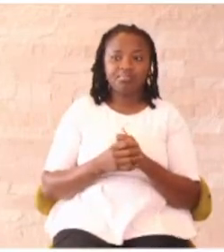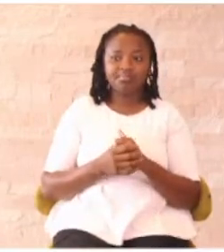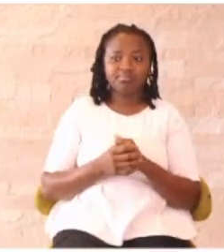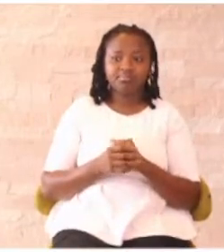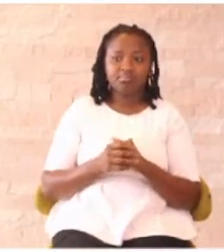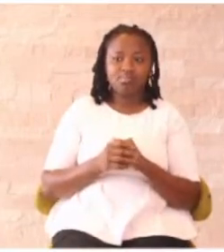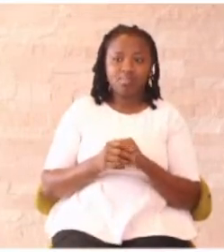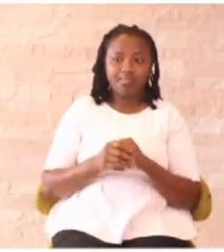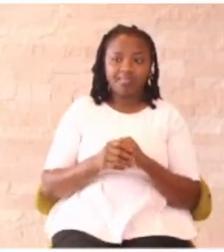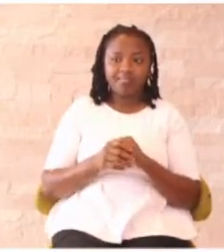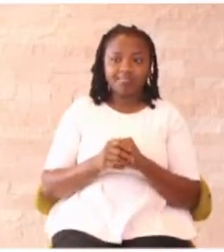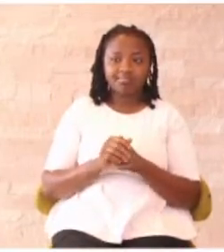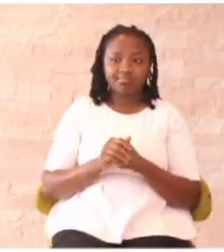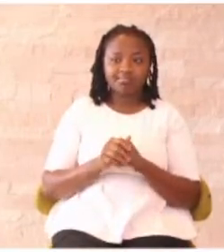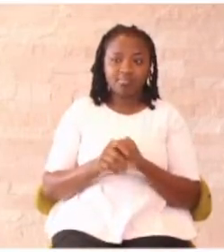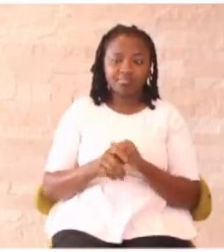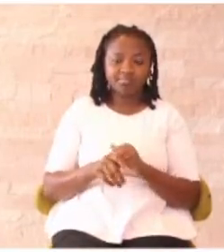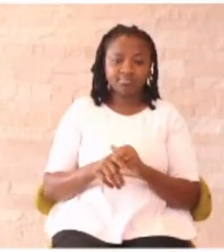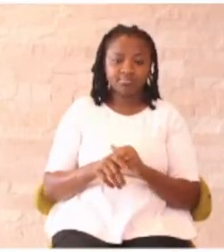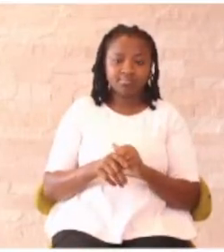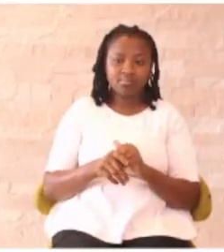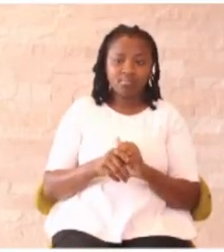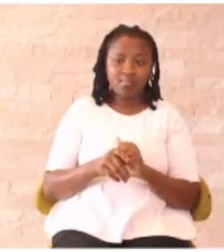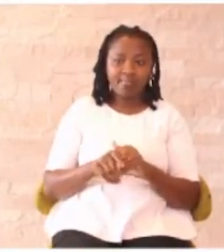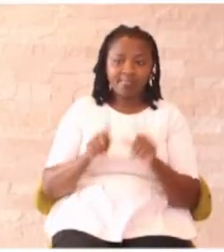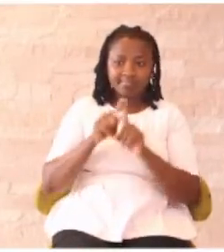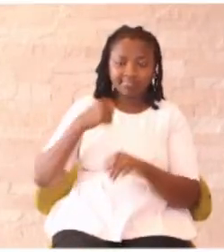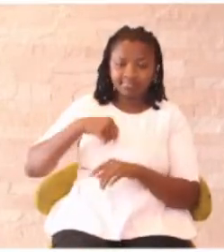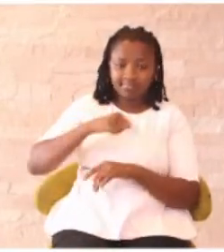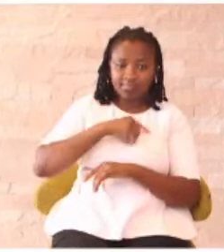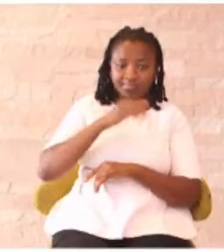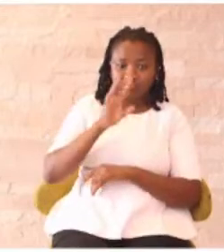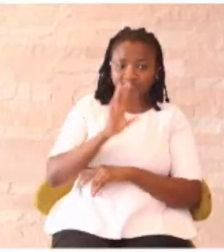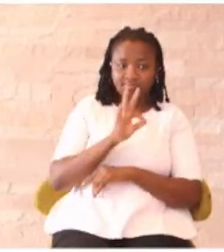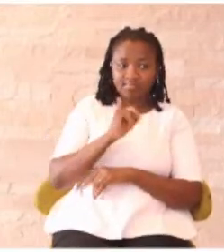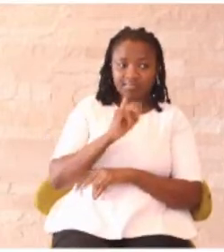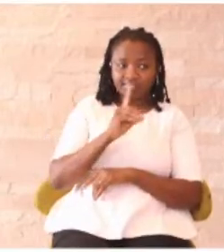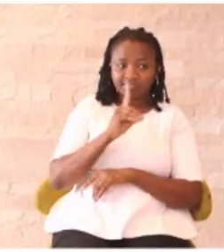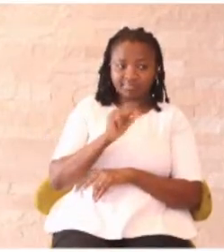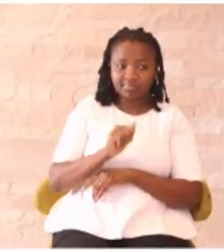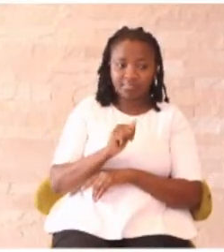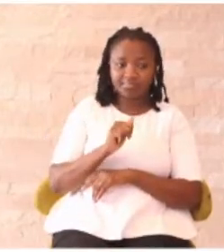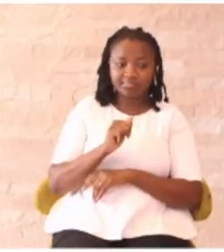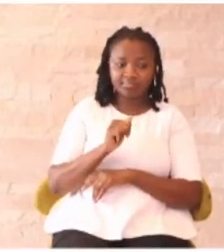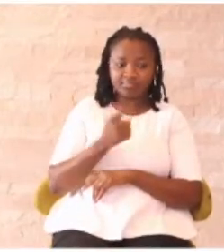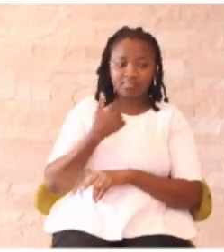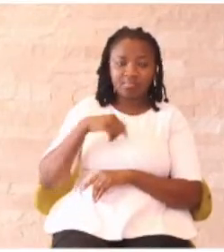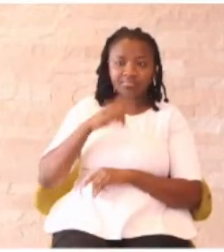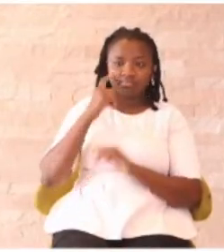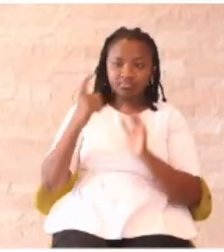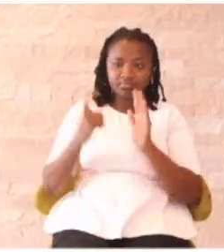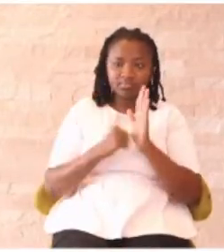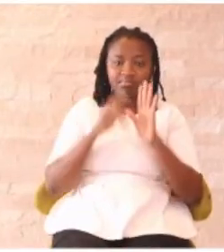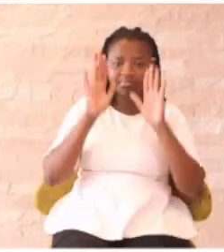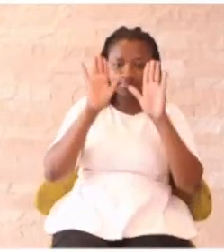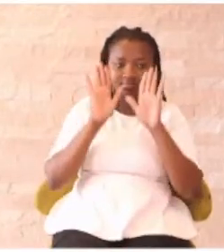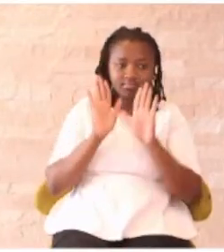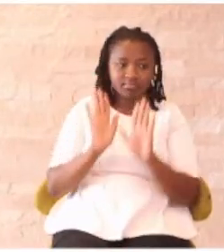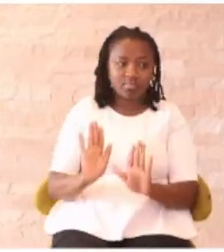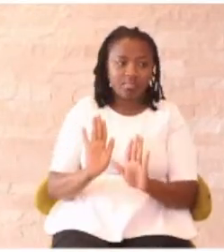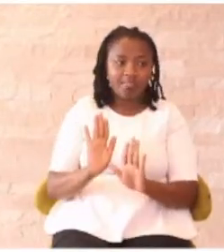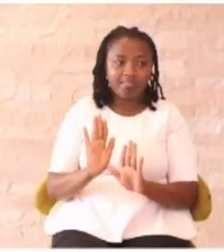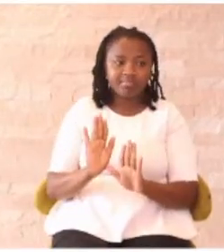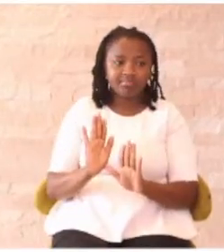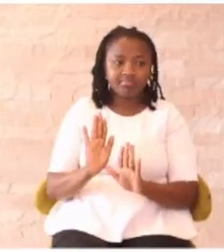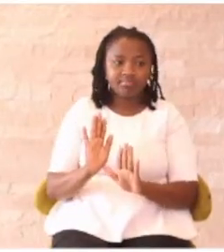Again, we as an institution, we believe or we recognize the importance of